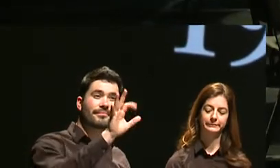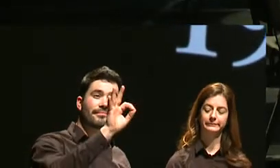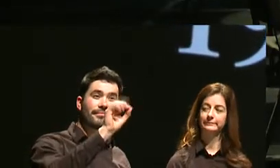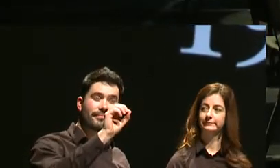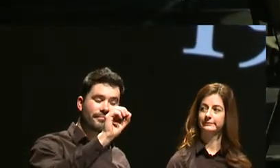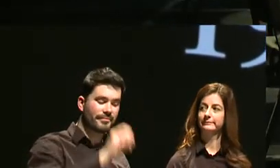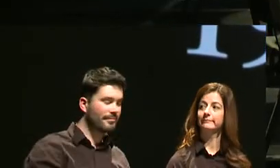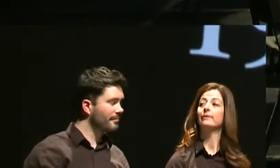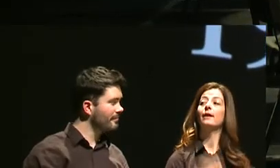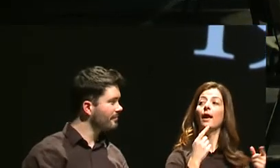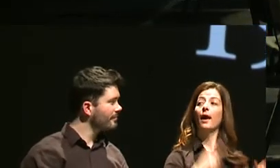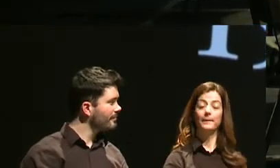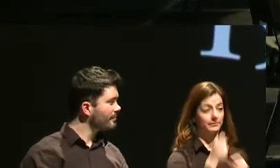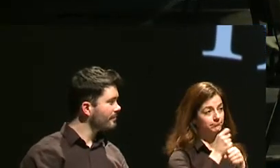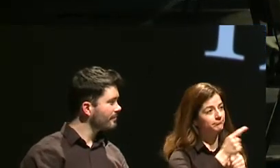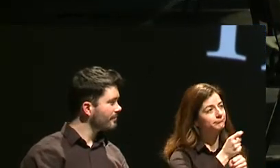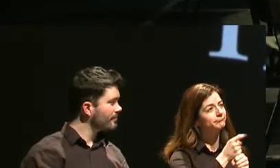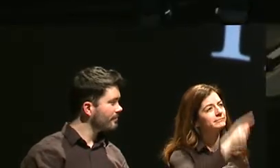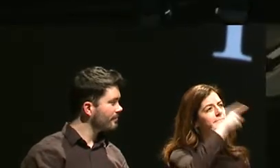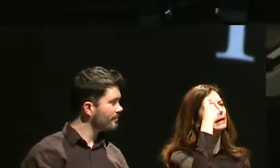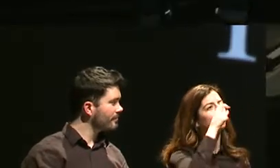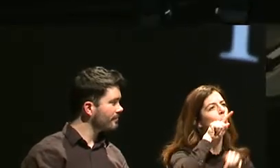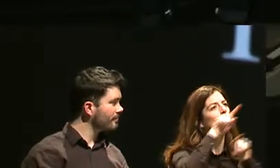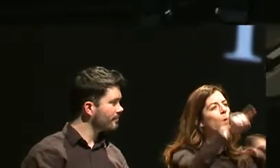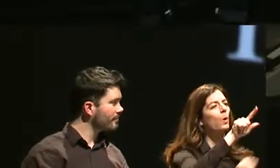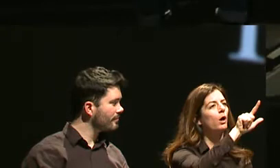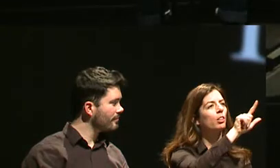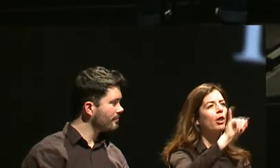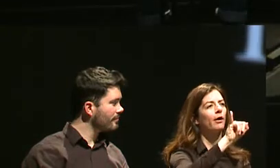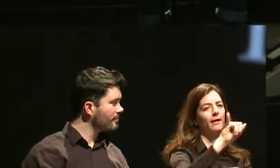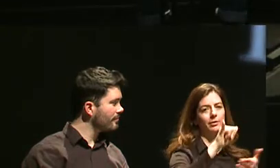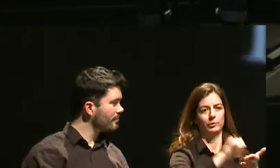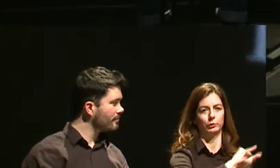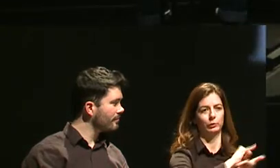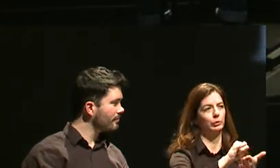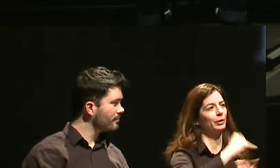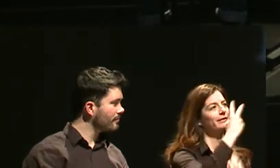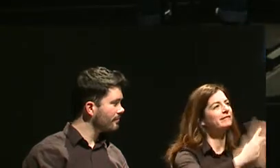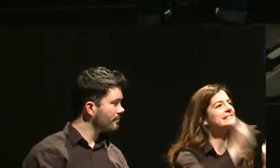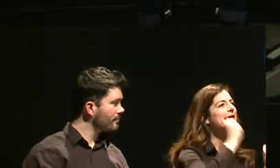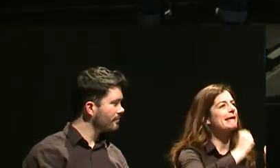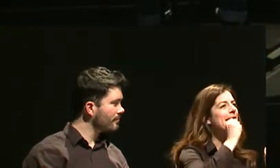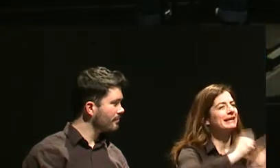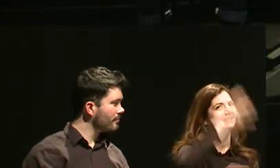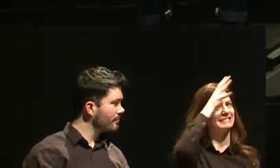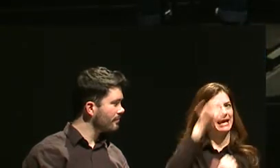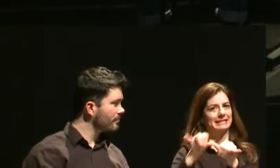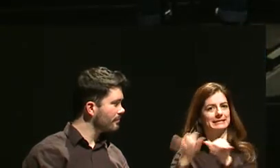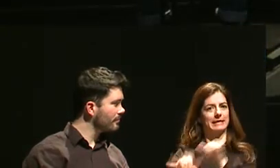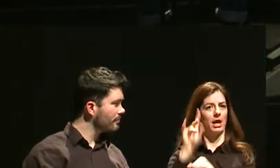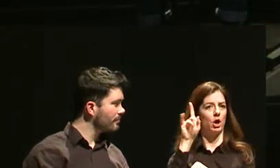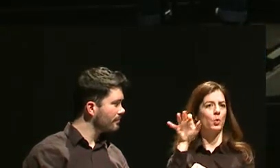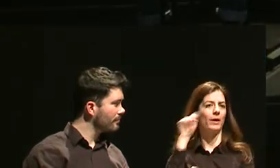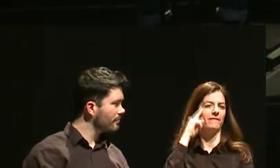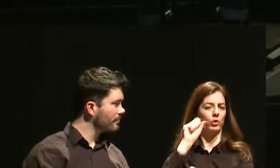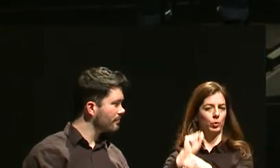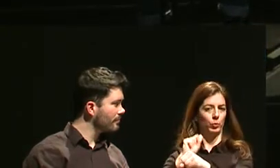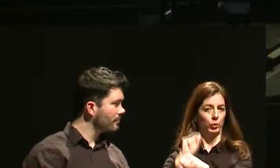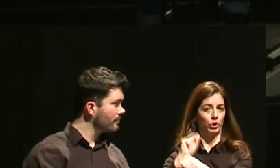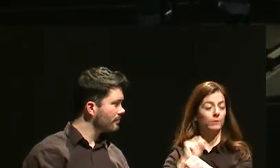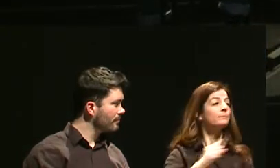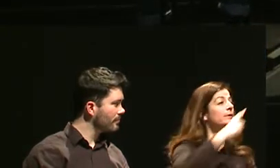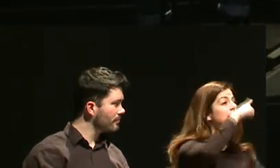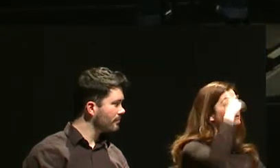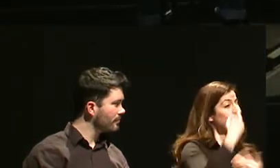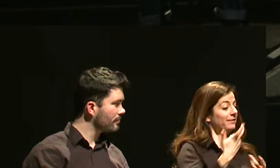1990. Every summer, we visit my aunt on Long Island. This year, my dad stays behind in Kuwait for work. As the summer comes to a close and we're getting